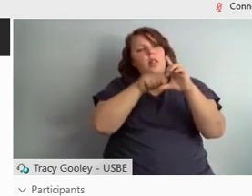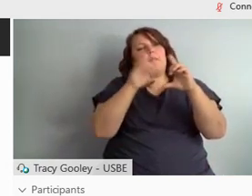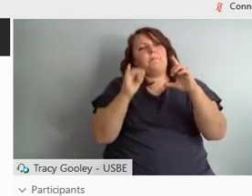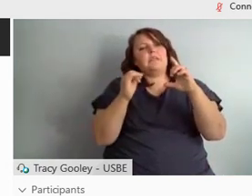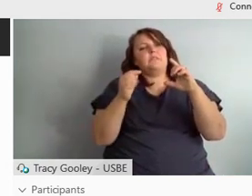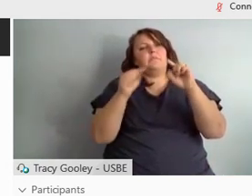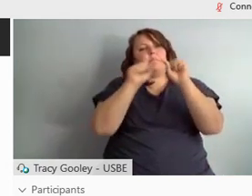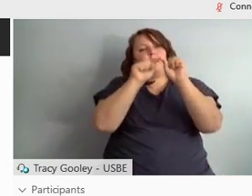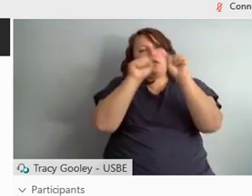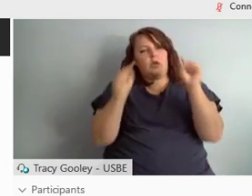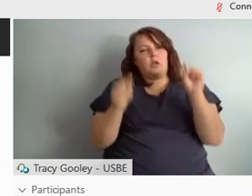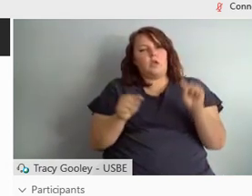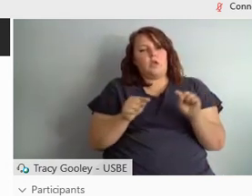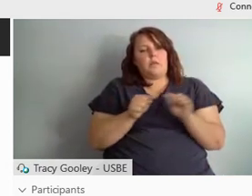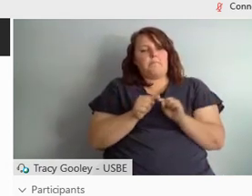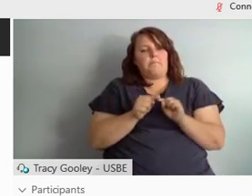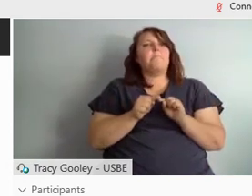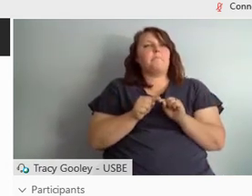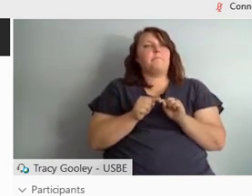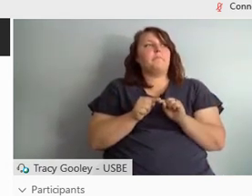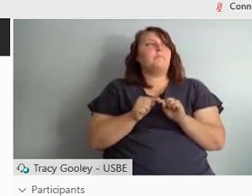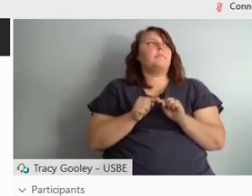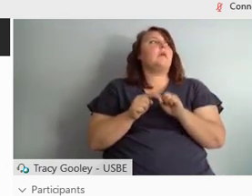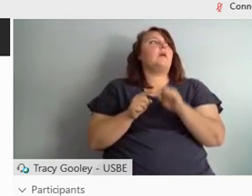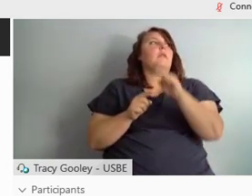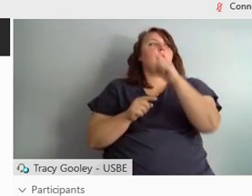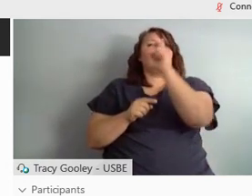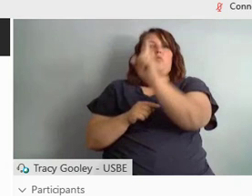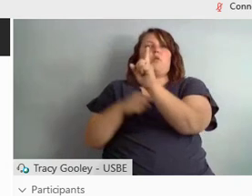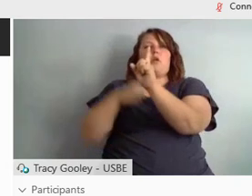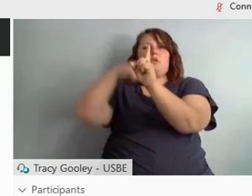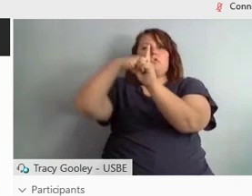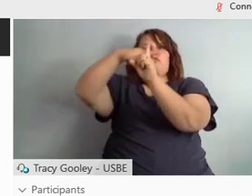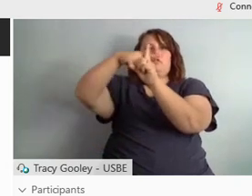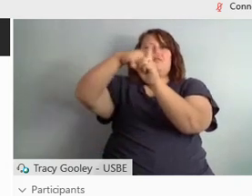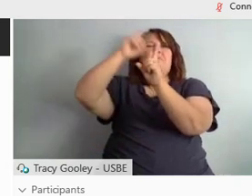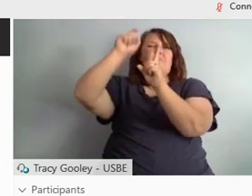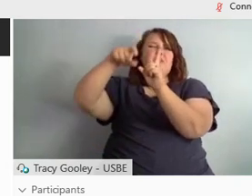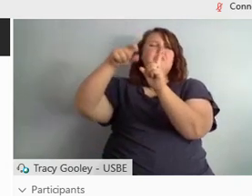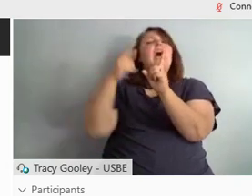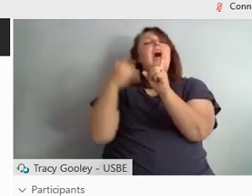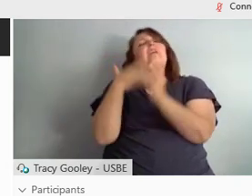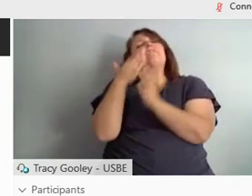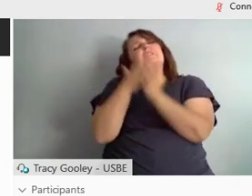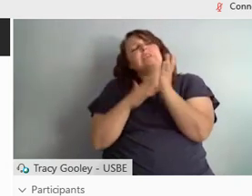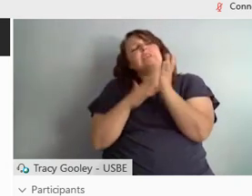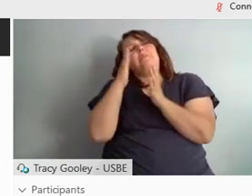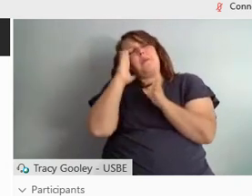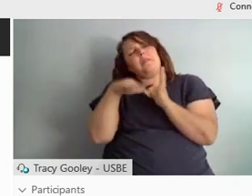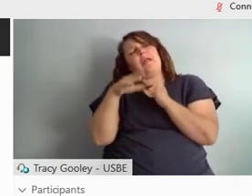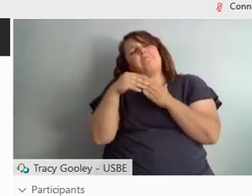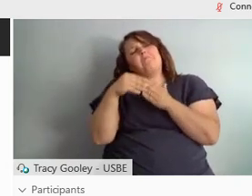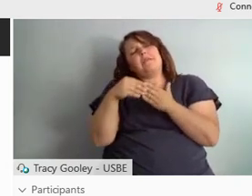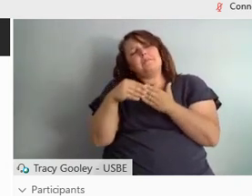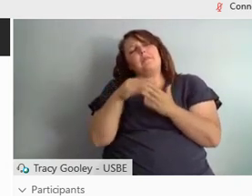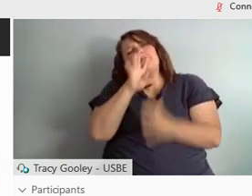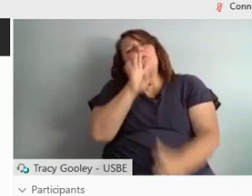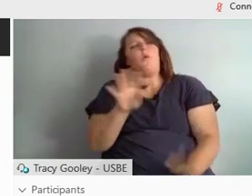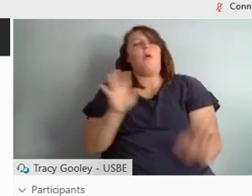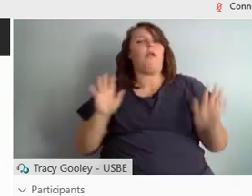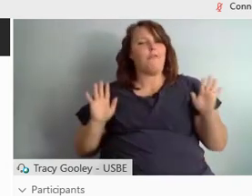vertical horizontal cross must be two intersecting lines. There is a little bit of variance. We understand that these are for